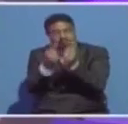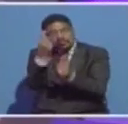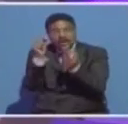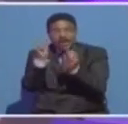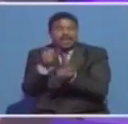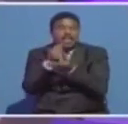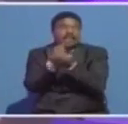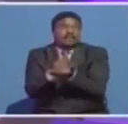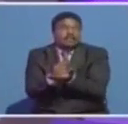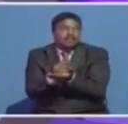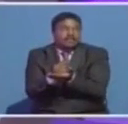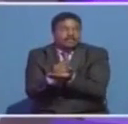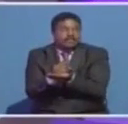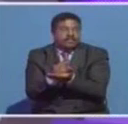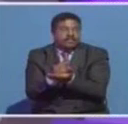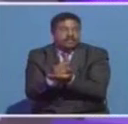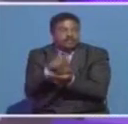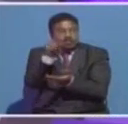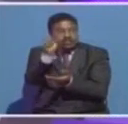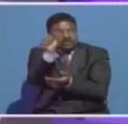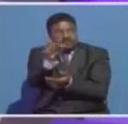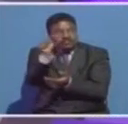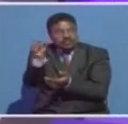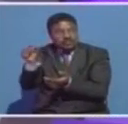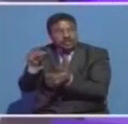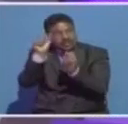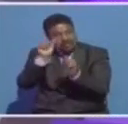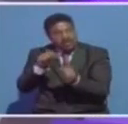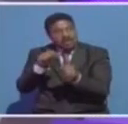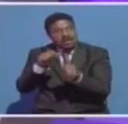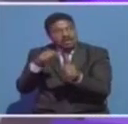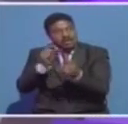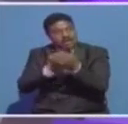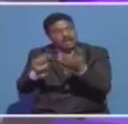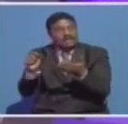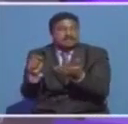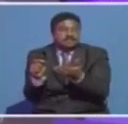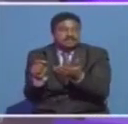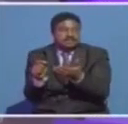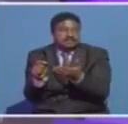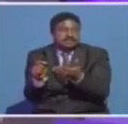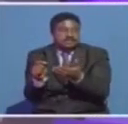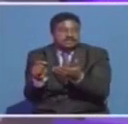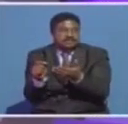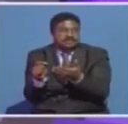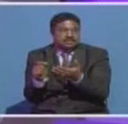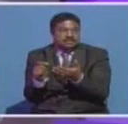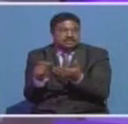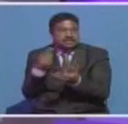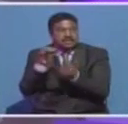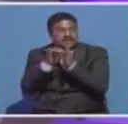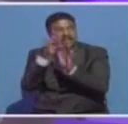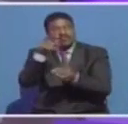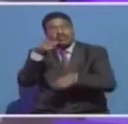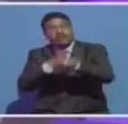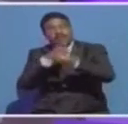worthy. So you as an individual can even put in a recommendation. For instance, if you're a fan of football and you want to recommend one of